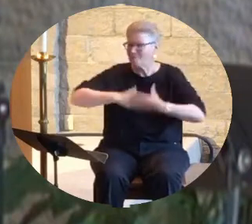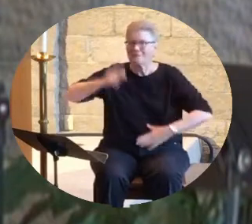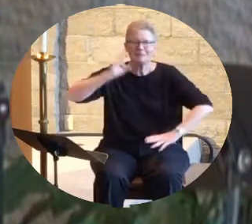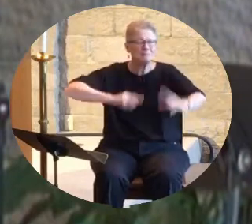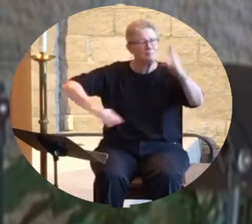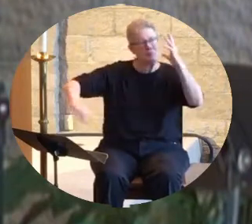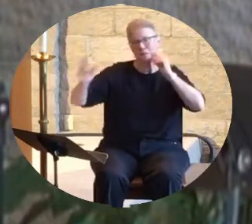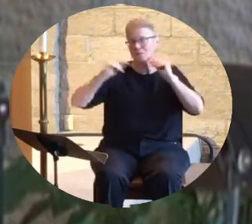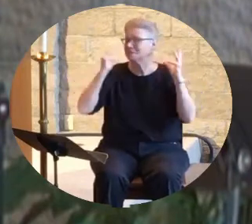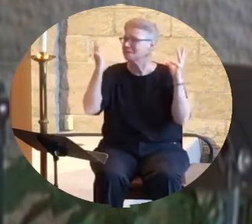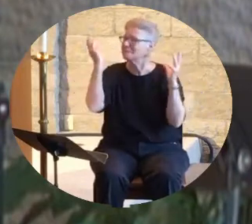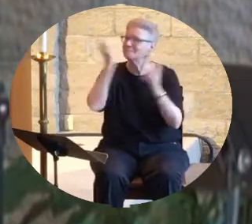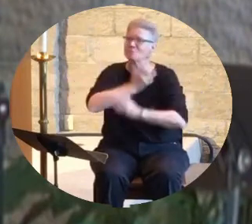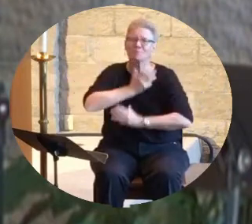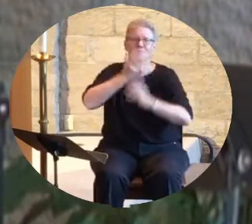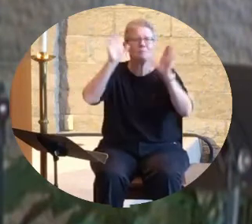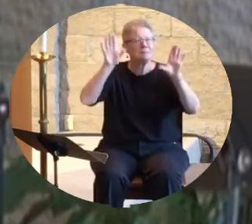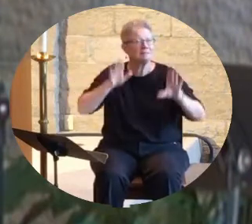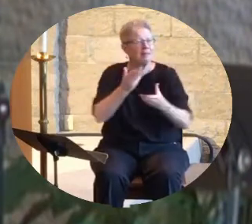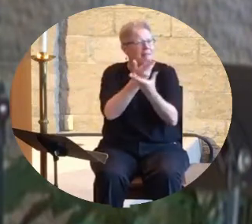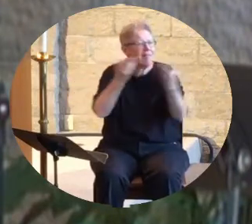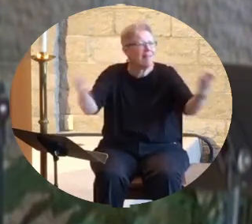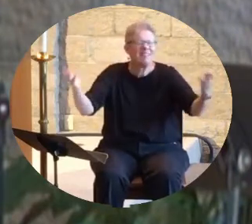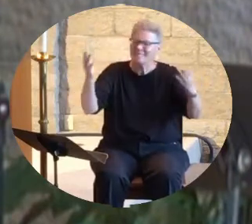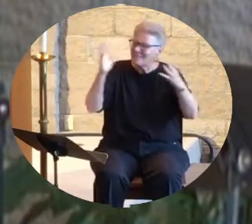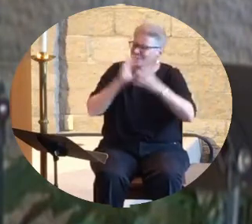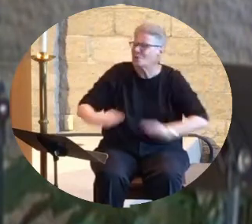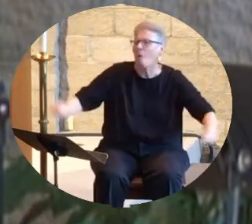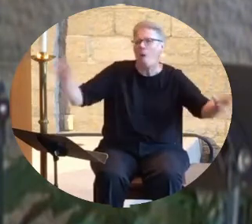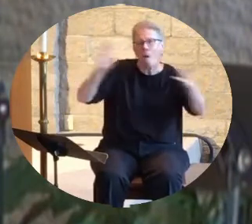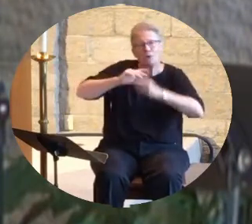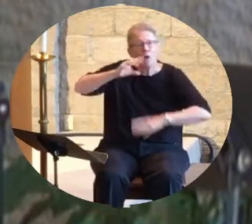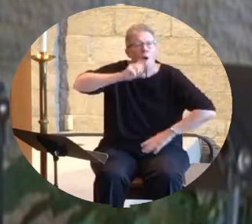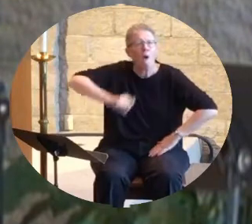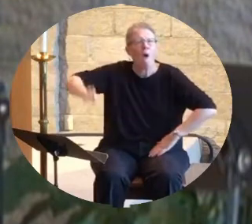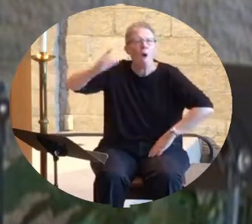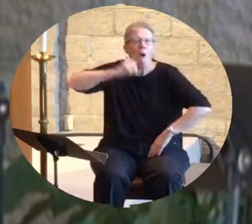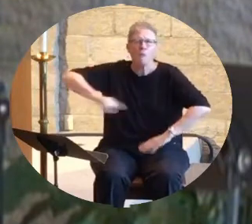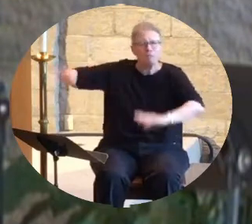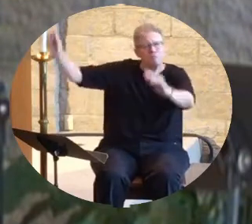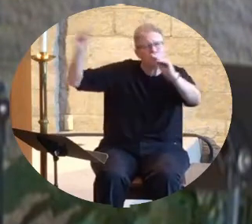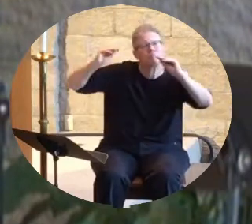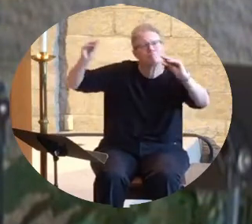teaches ancient stories to me, sanctifies my